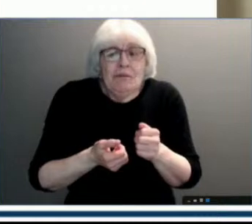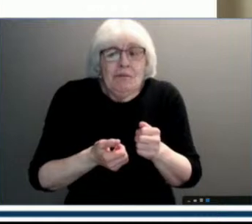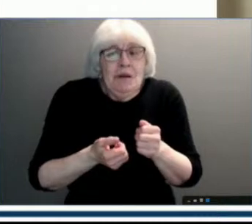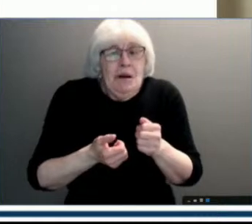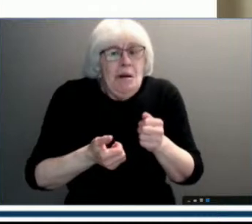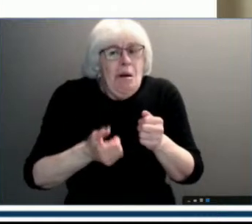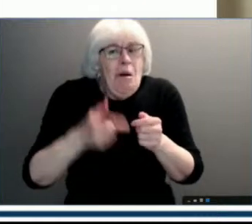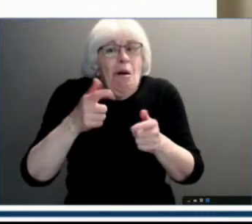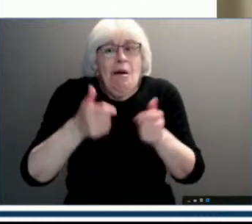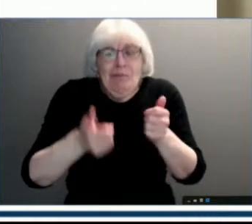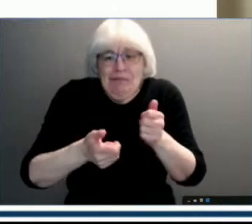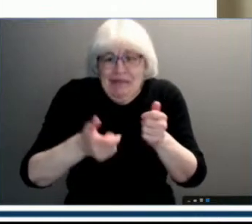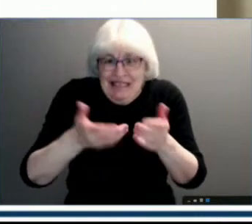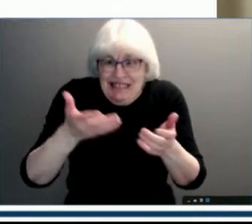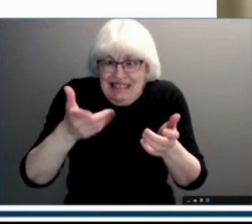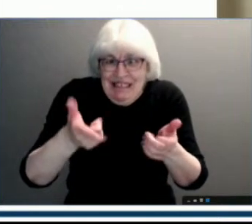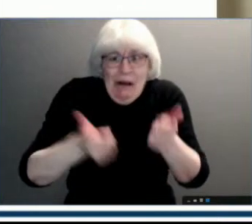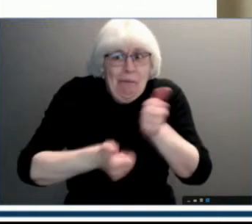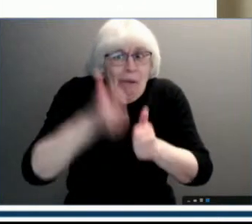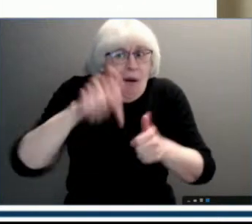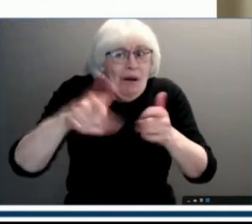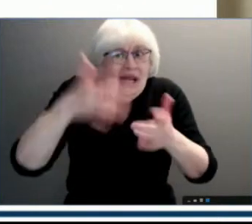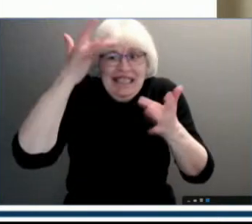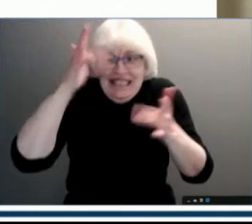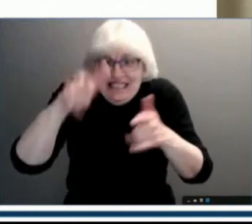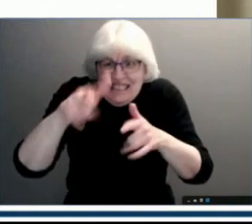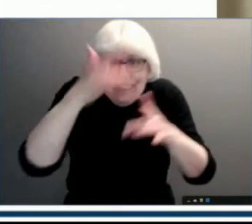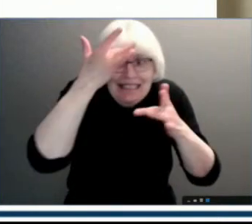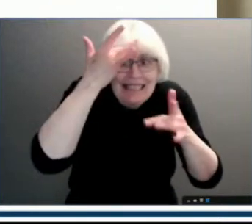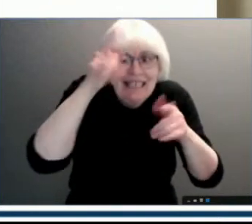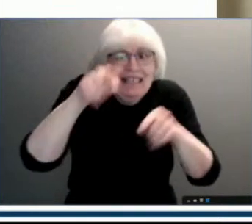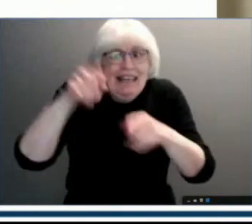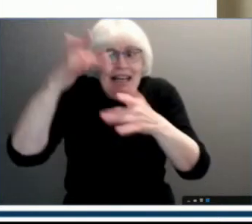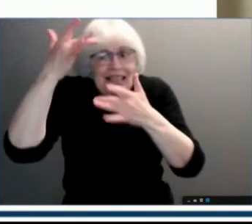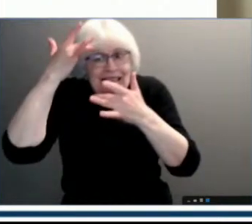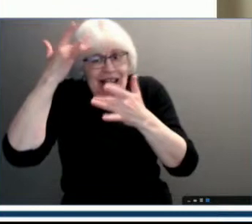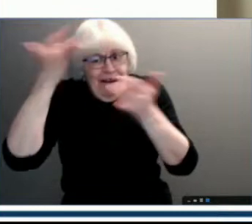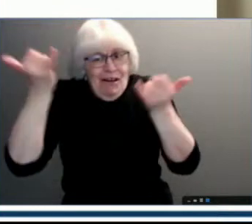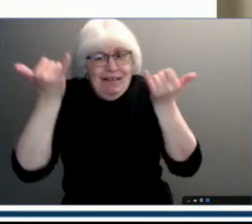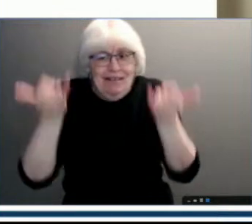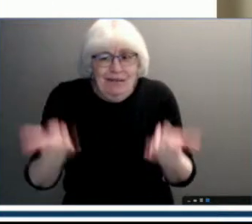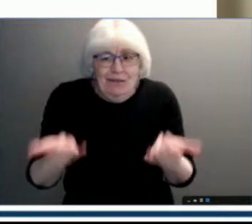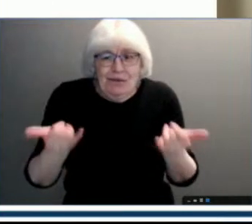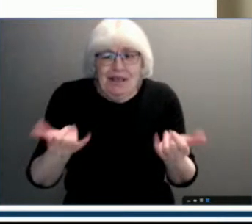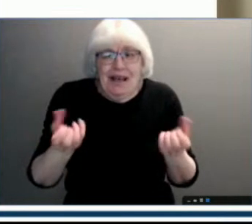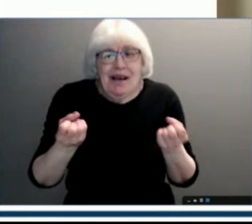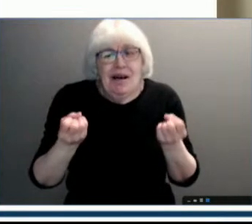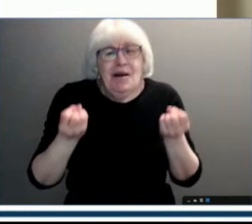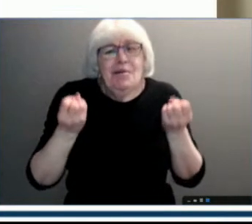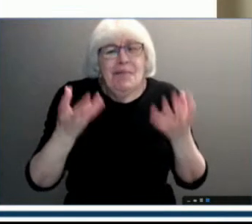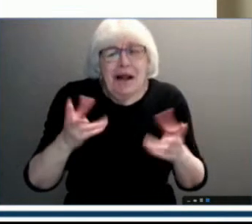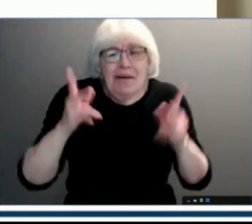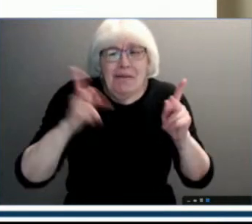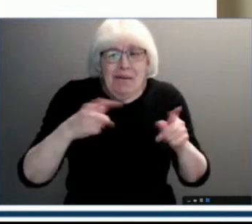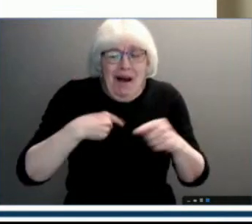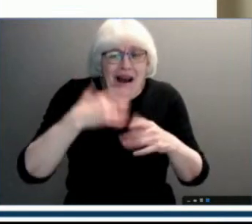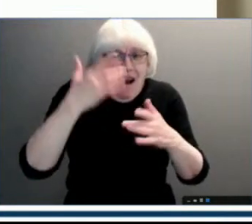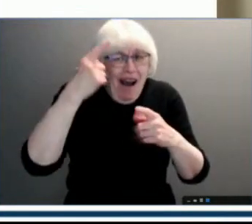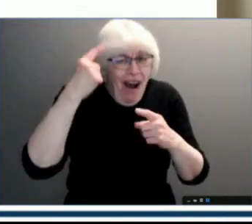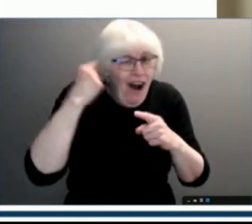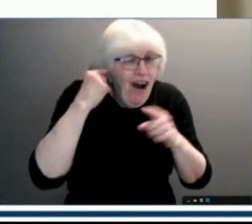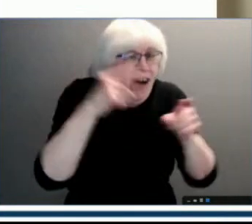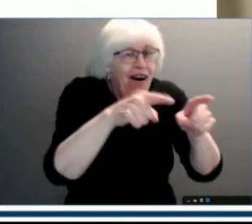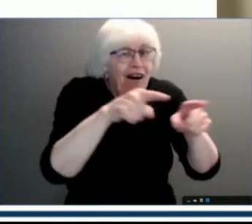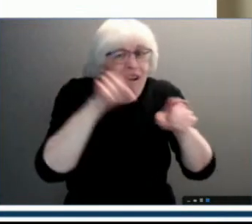right now in Nova Scotia, pretty much every one of us knows someone who has had it, or maybe they've had it